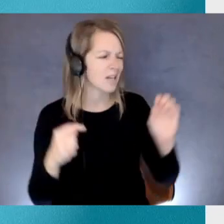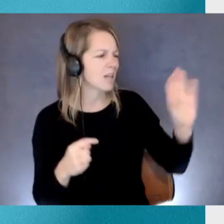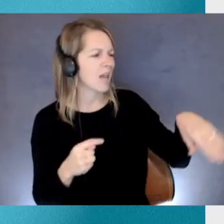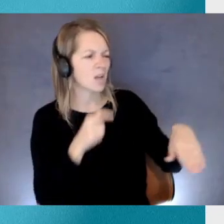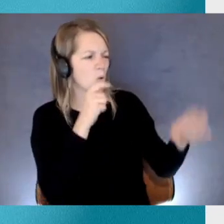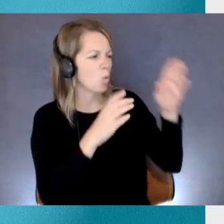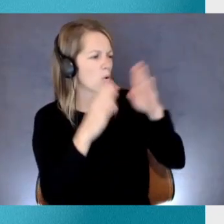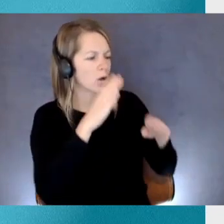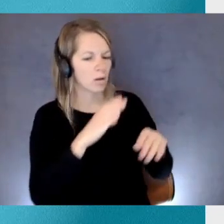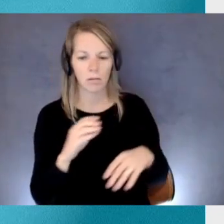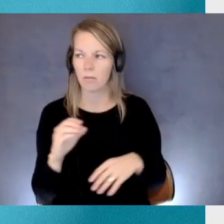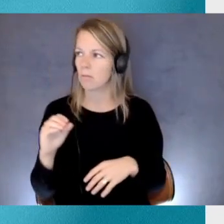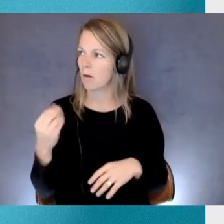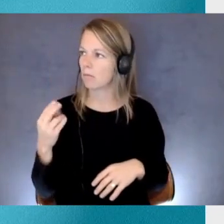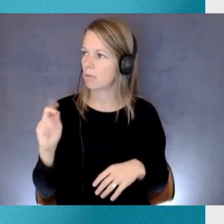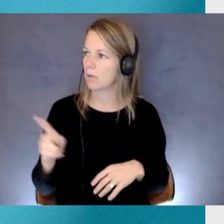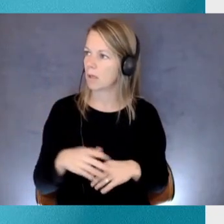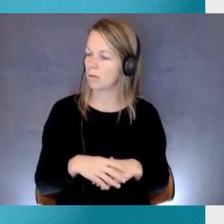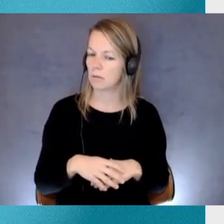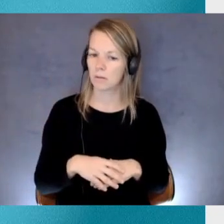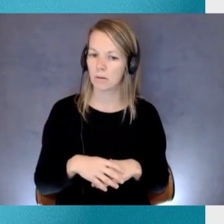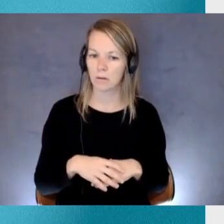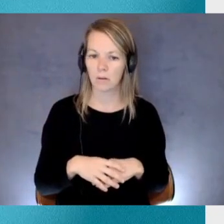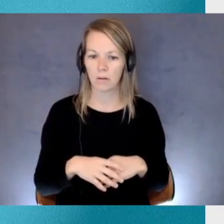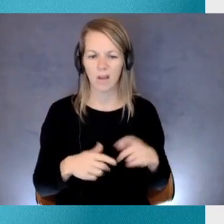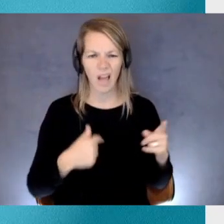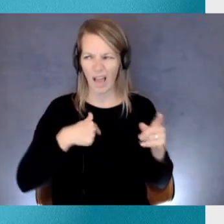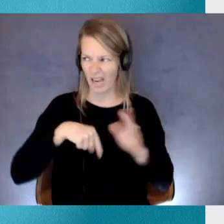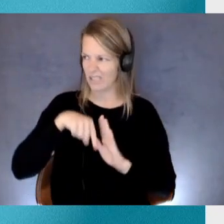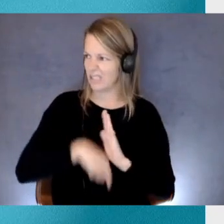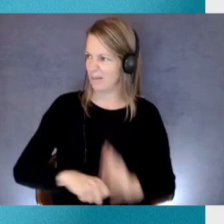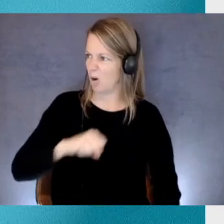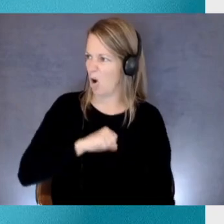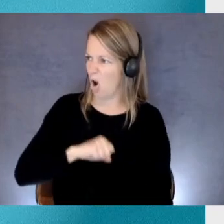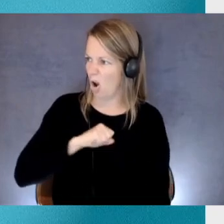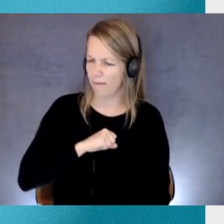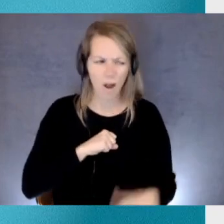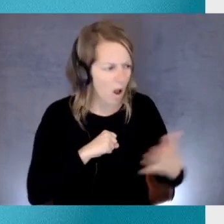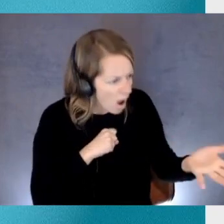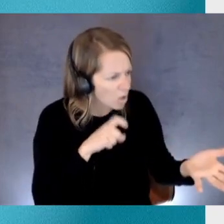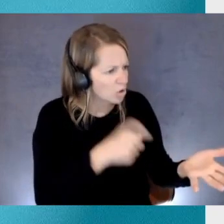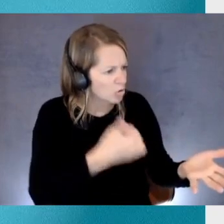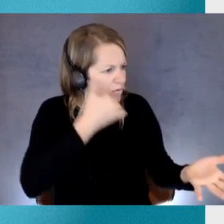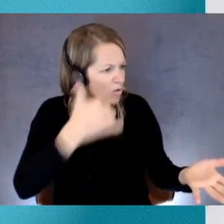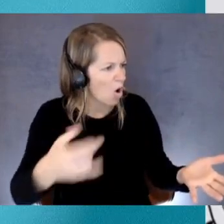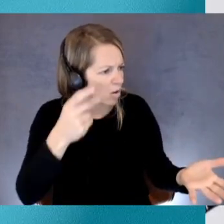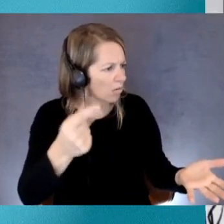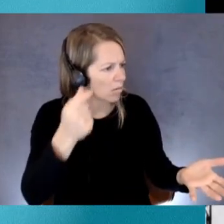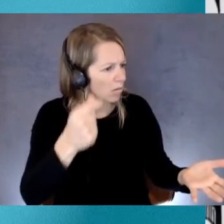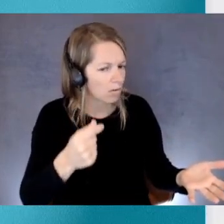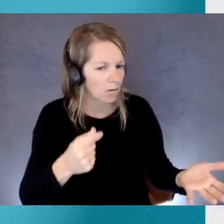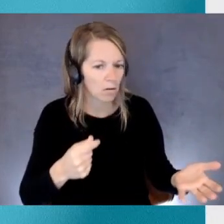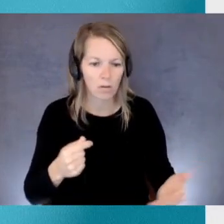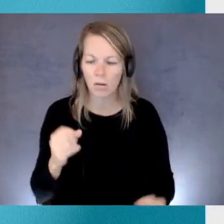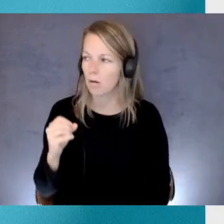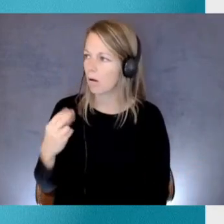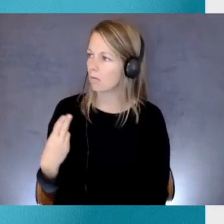it. Oh, okay. On a visit, I had a deep cough. What? You should have called at once. Oh.